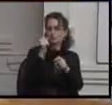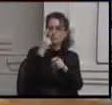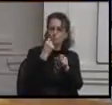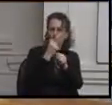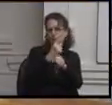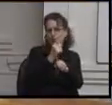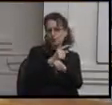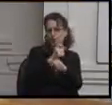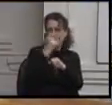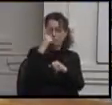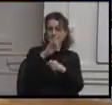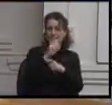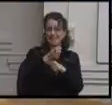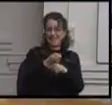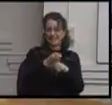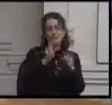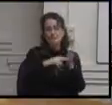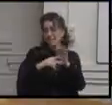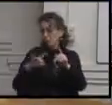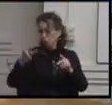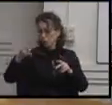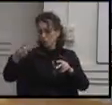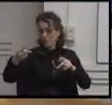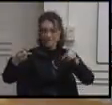I also point out in here that